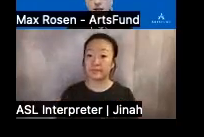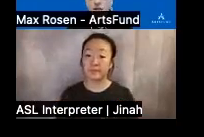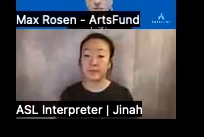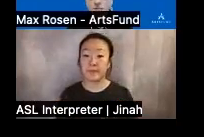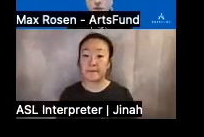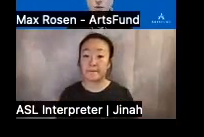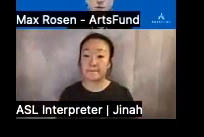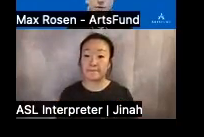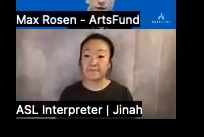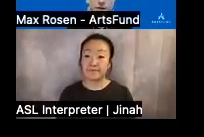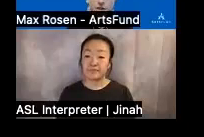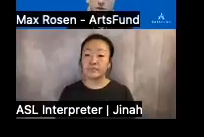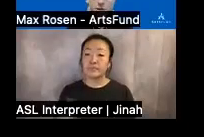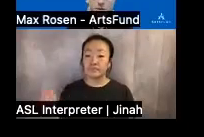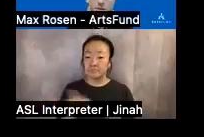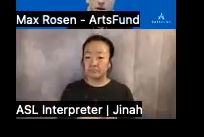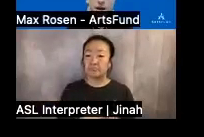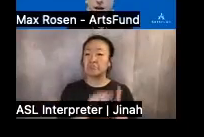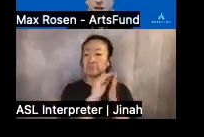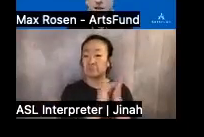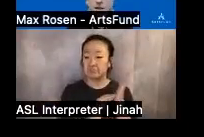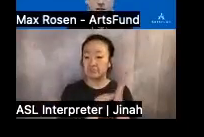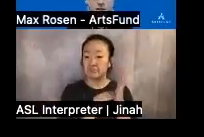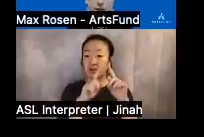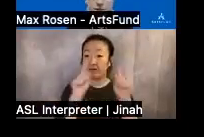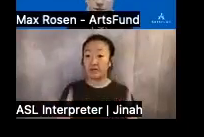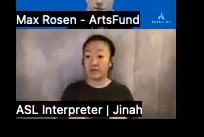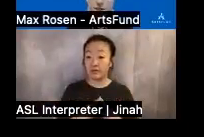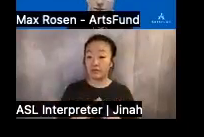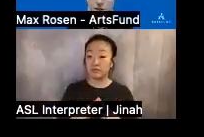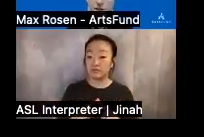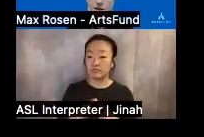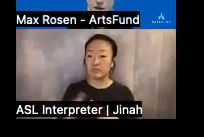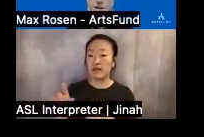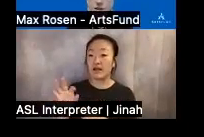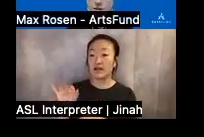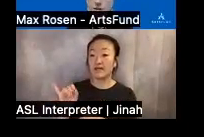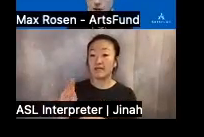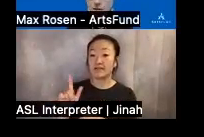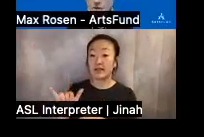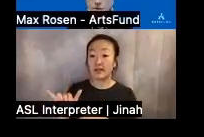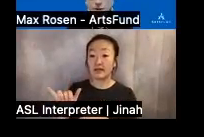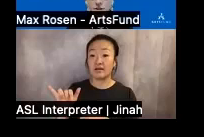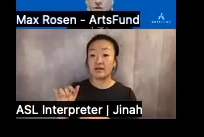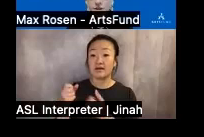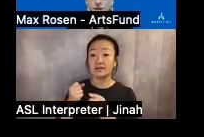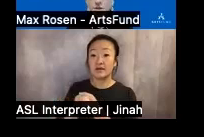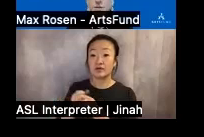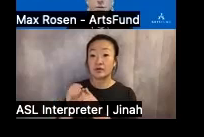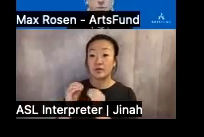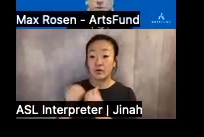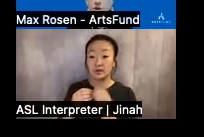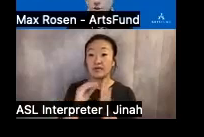And again, because we're filling out this form as a fiscally sponsored organization, the fiscal sponsor information